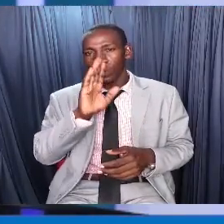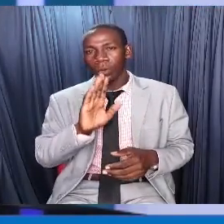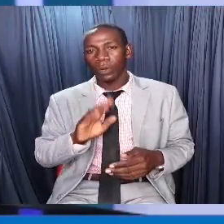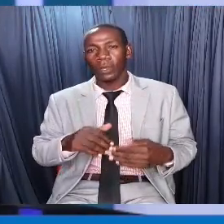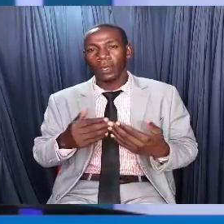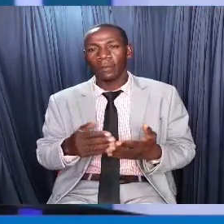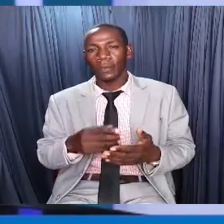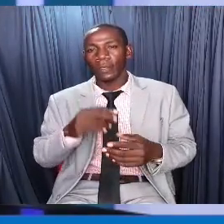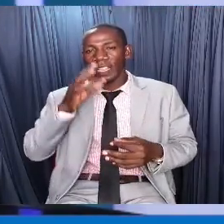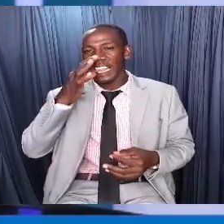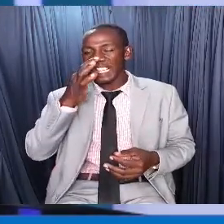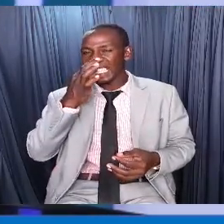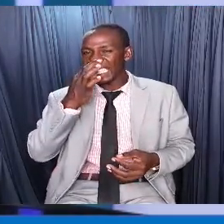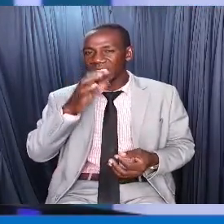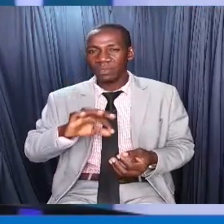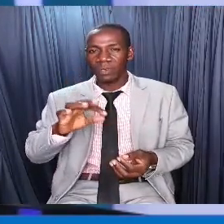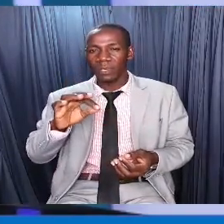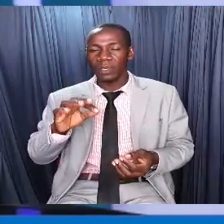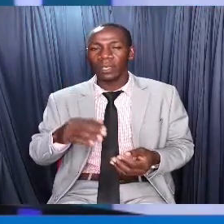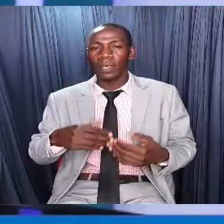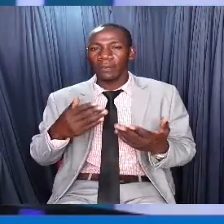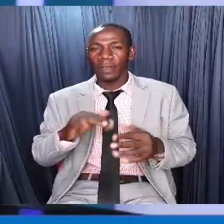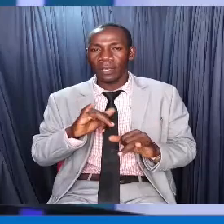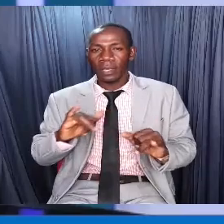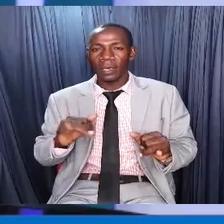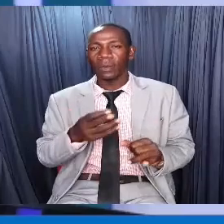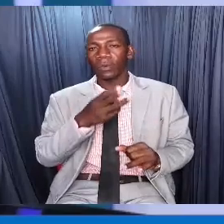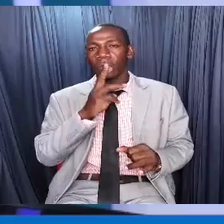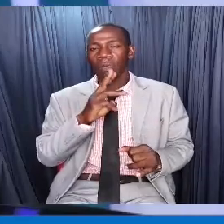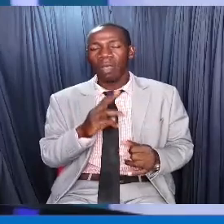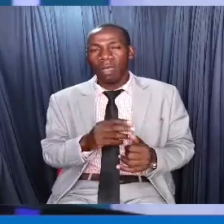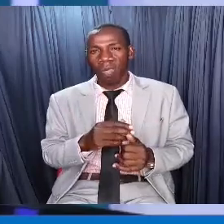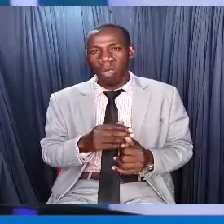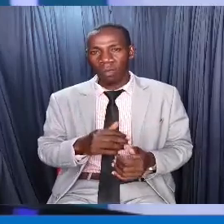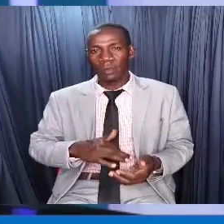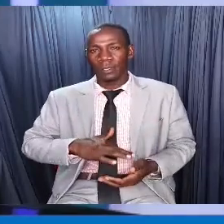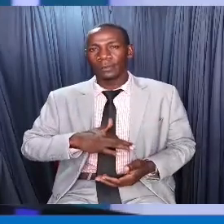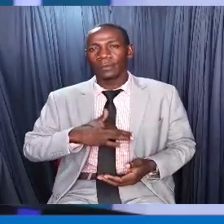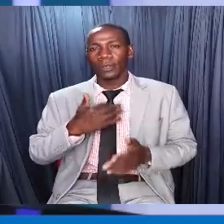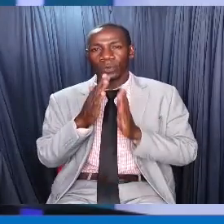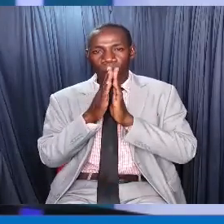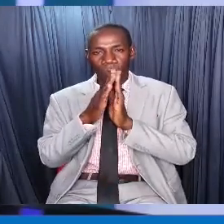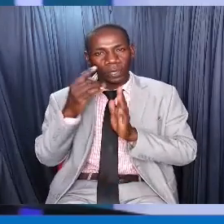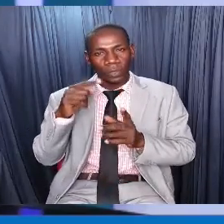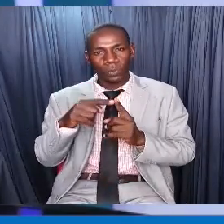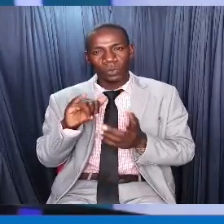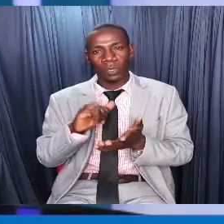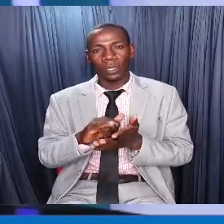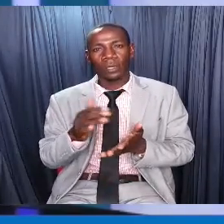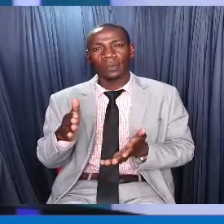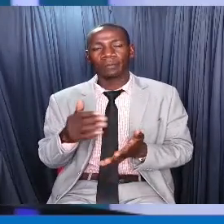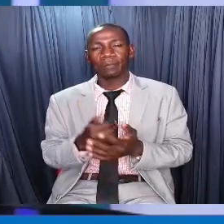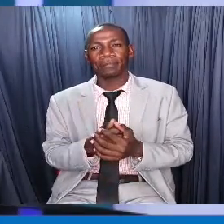chumvi? God who gave us the salt water. Hawezi kutupa mtu wa maji baridi. Can't he give us a well with fresh water? Akashikia aombe kwa hilo tu. He felt like praying upon